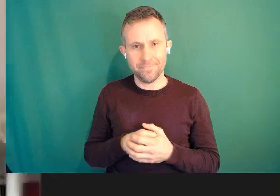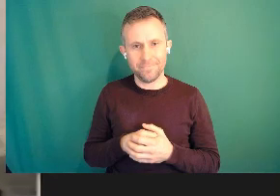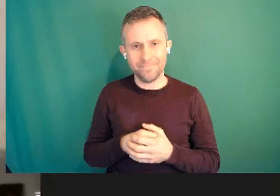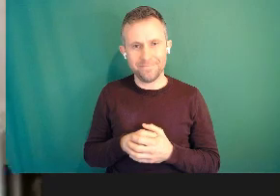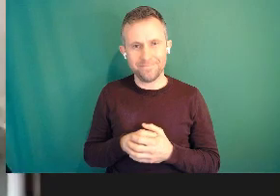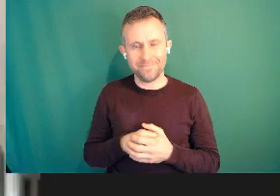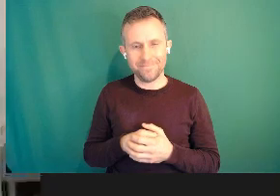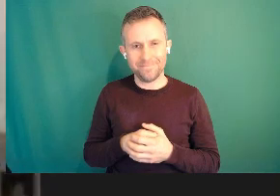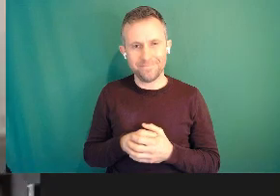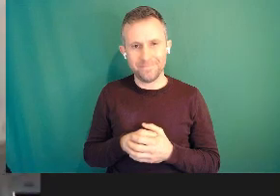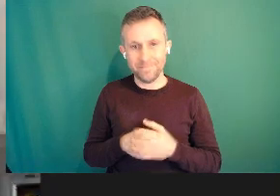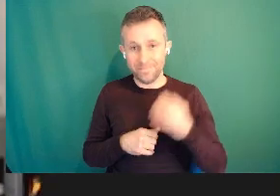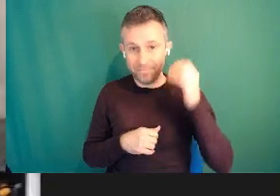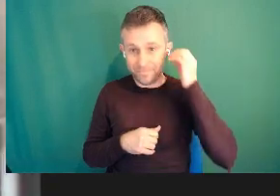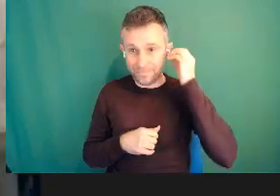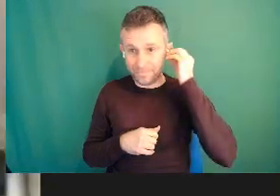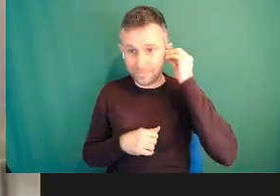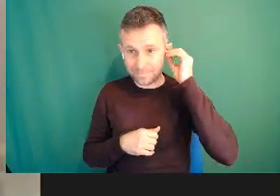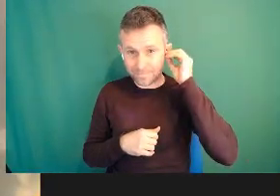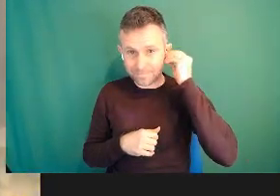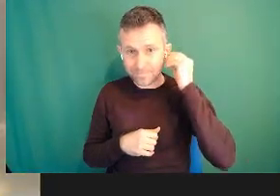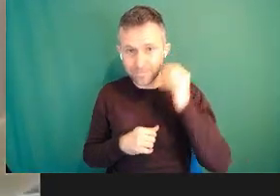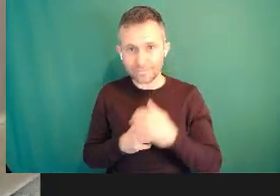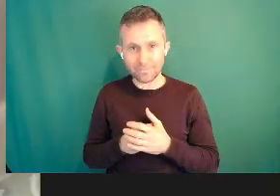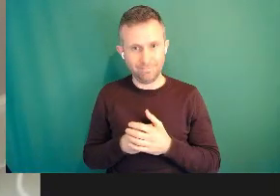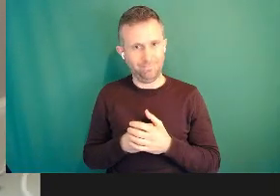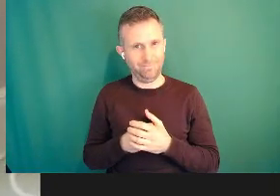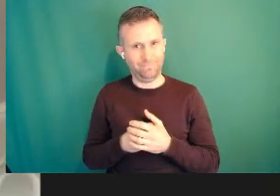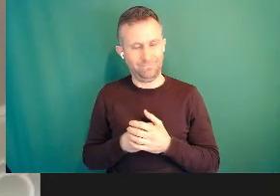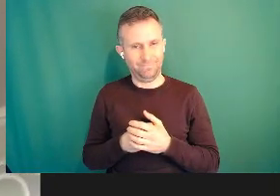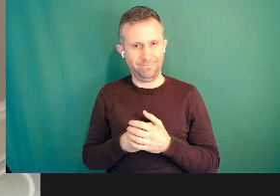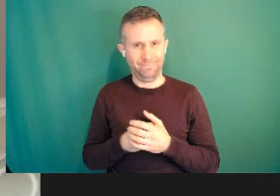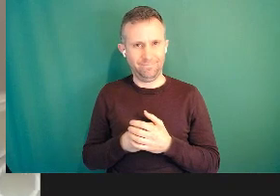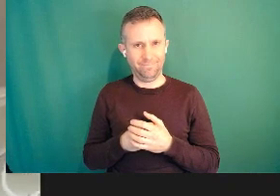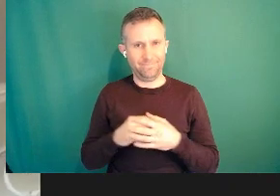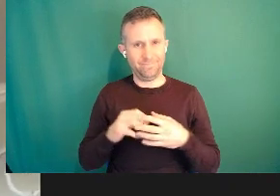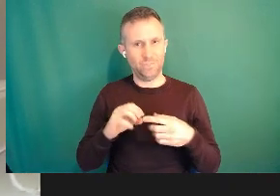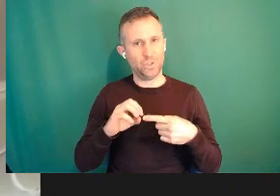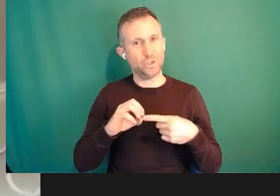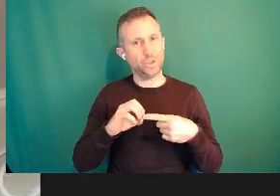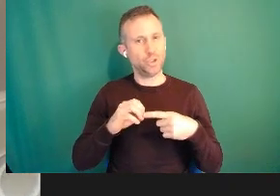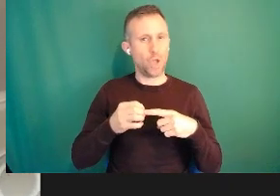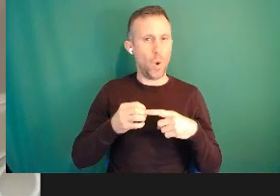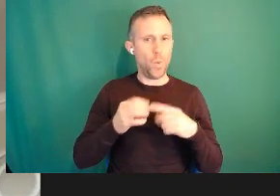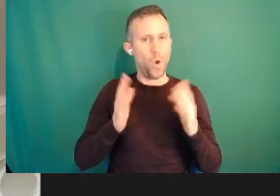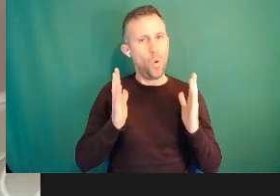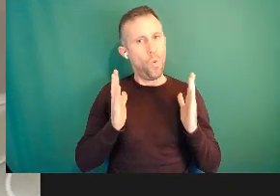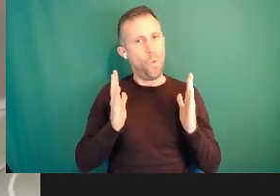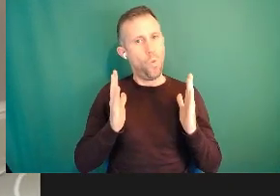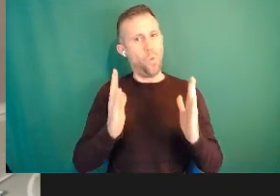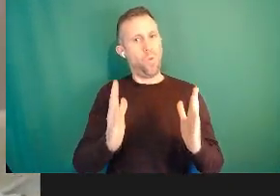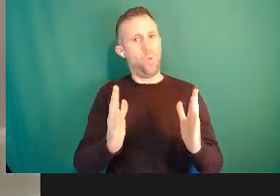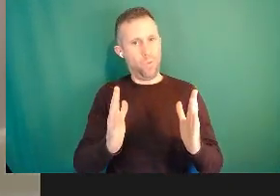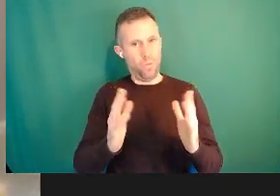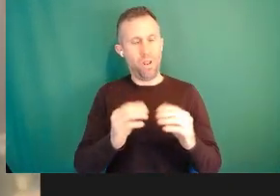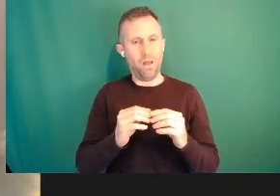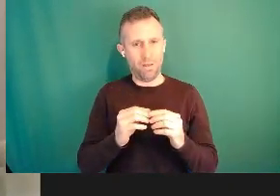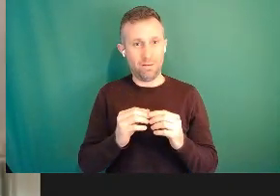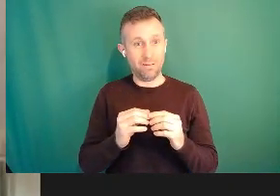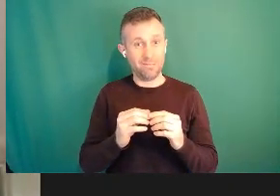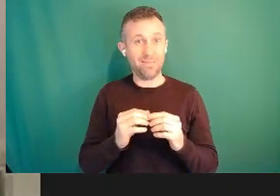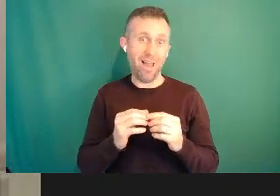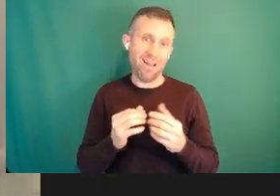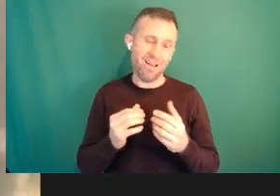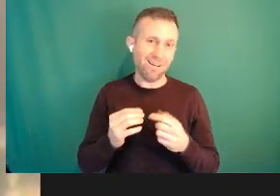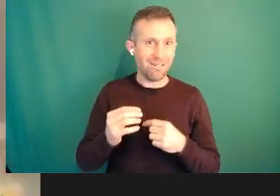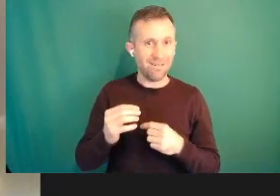So we've got the stone hall here. The house gets used for lots of different events and activities. So we're